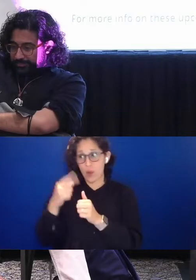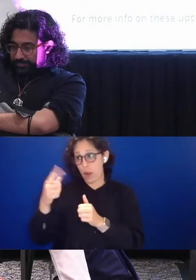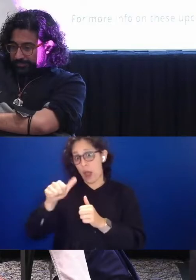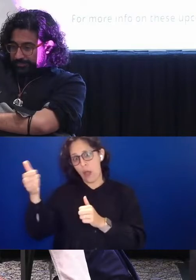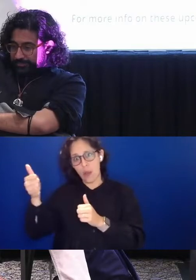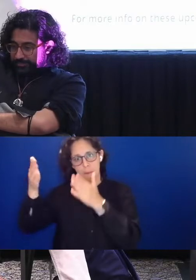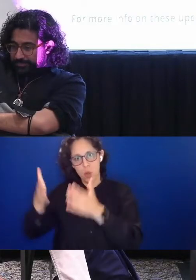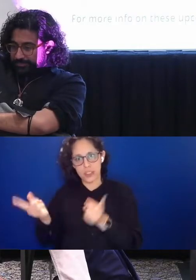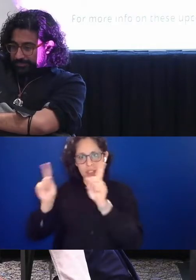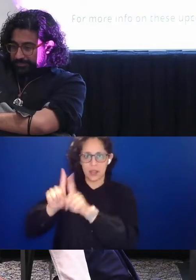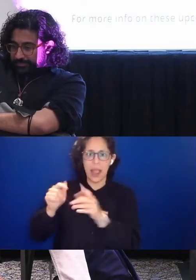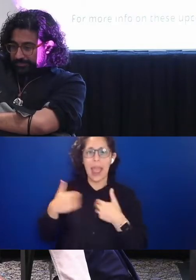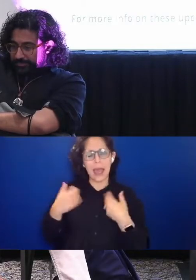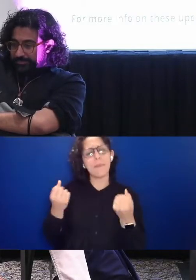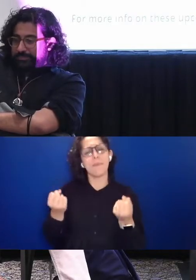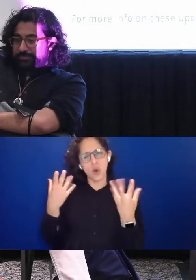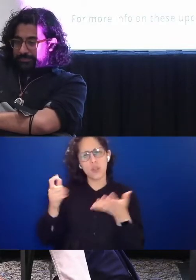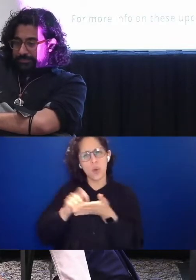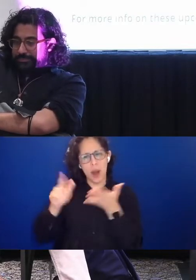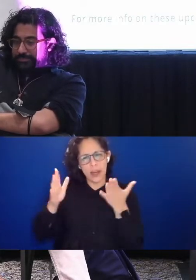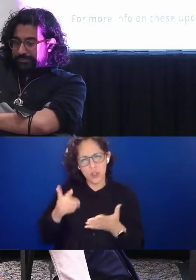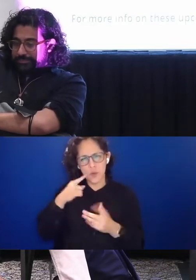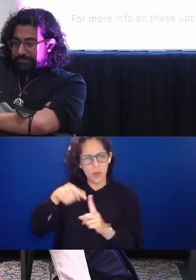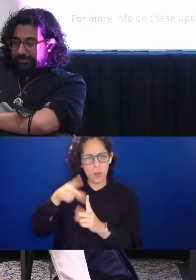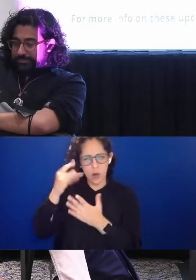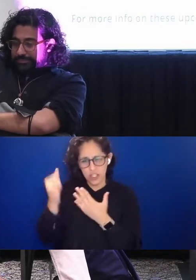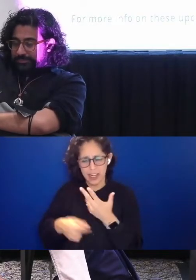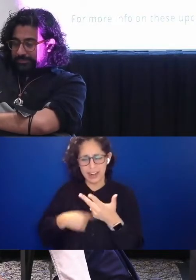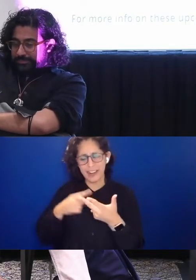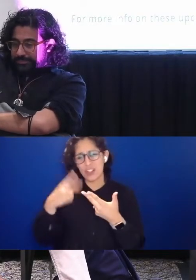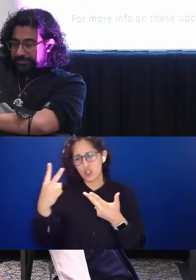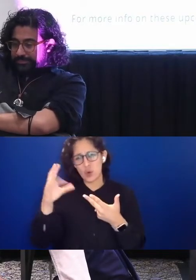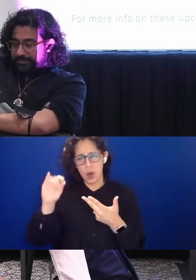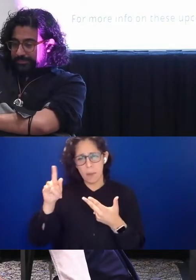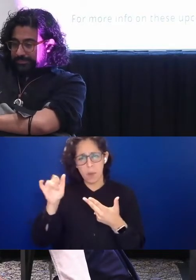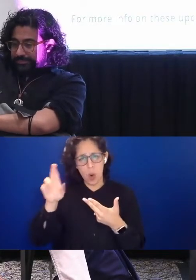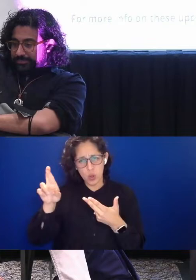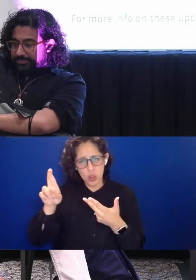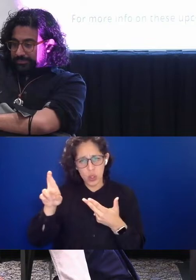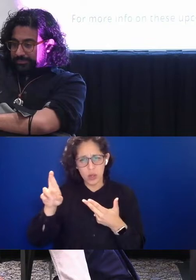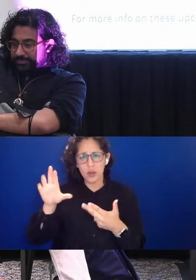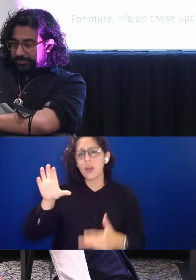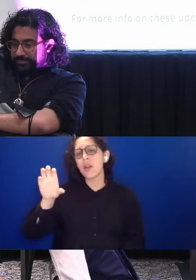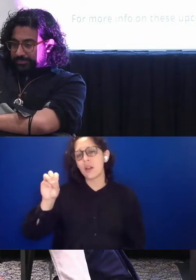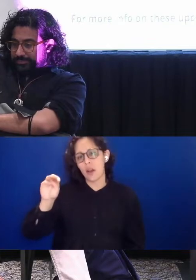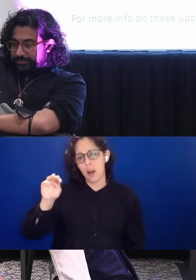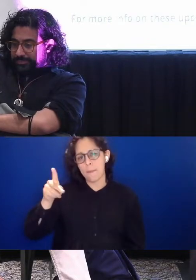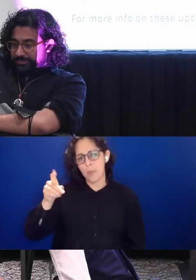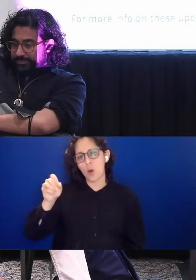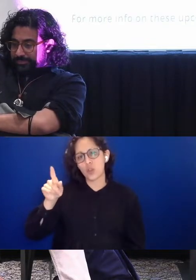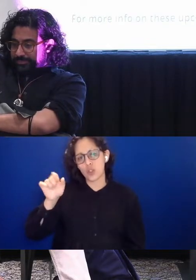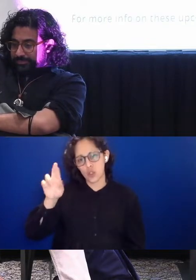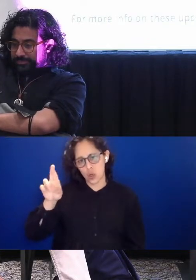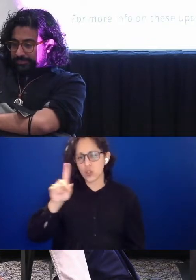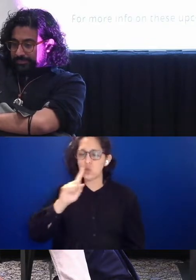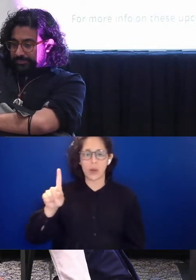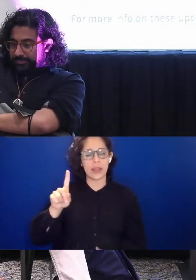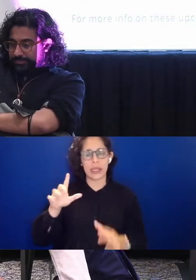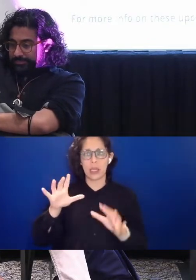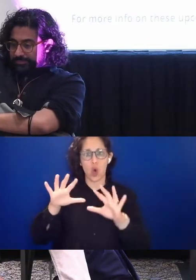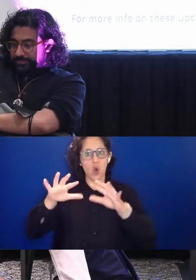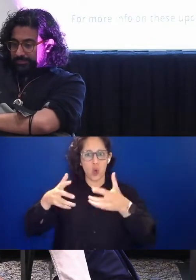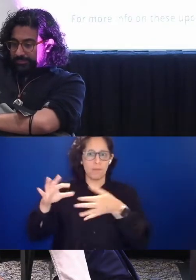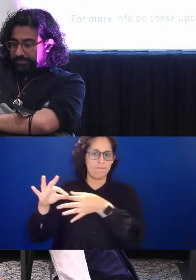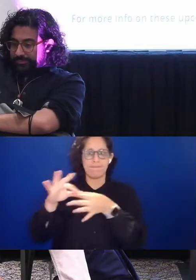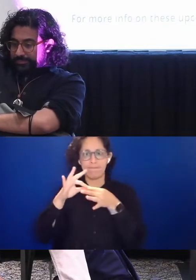the project, and then there were 2 composers on the project, and so it was really a co-created project that like a couple of people walked